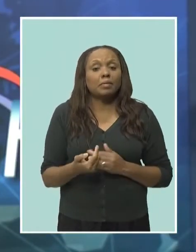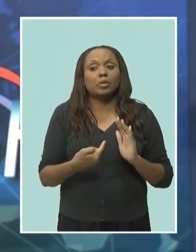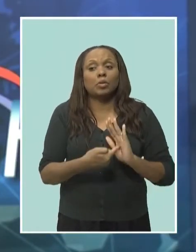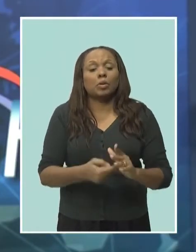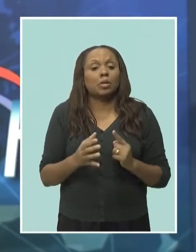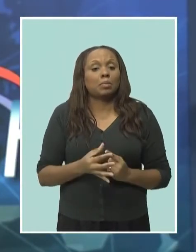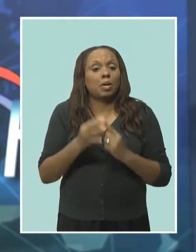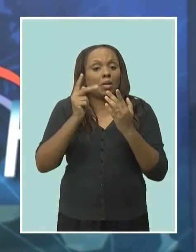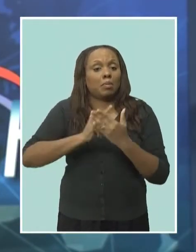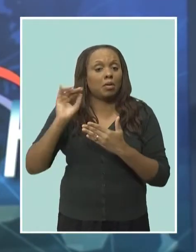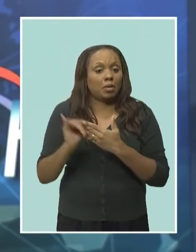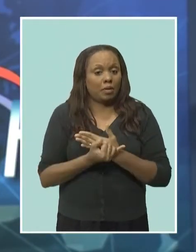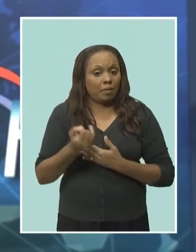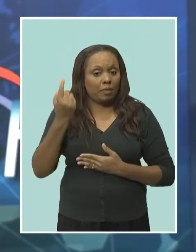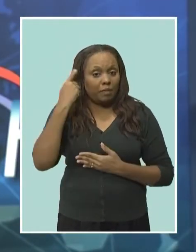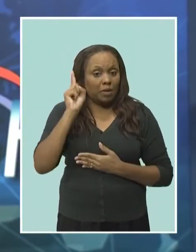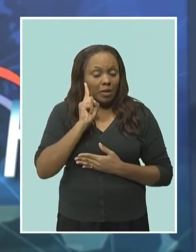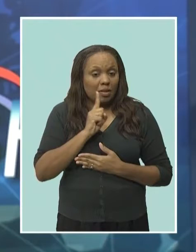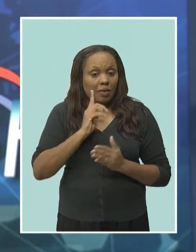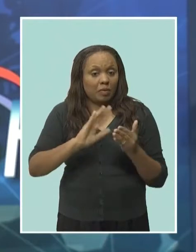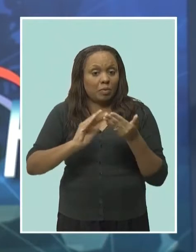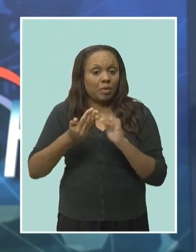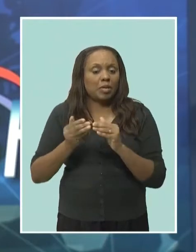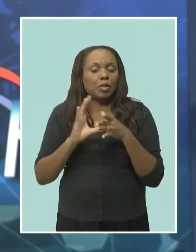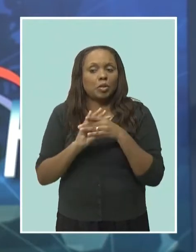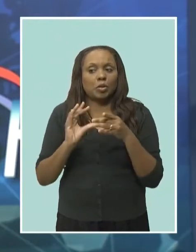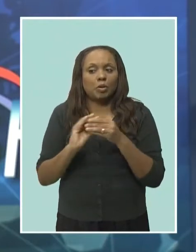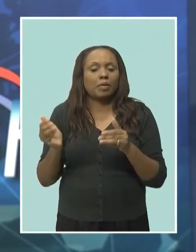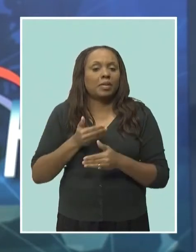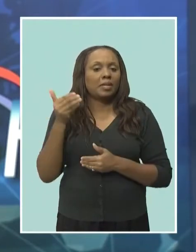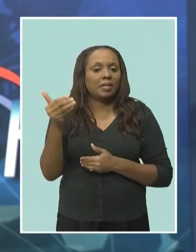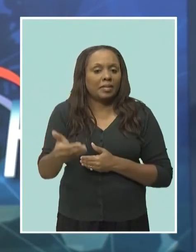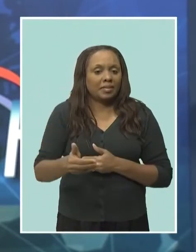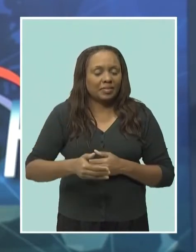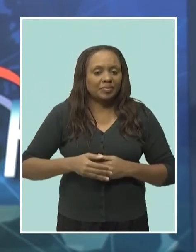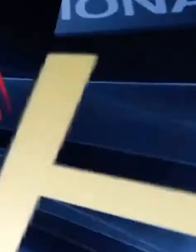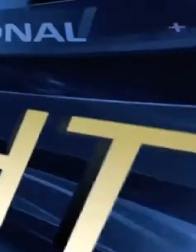a special project for the deaf community. That story and more when we